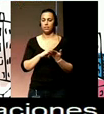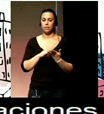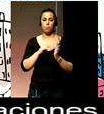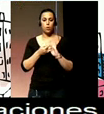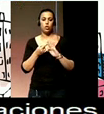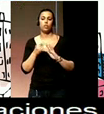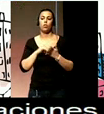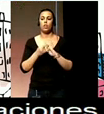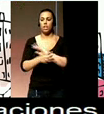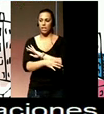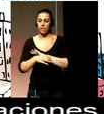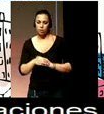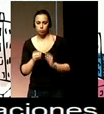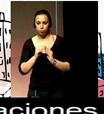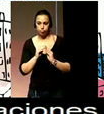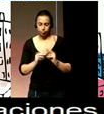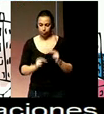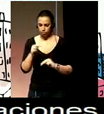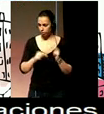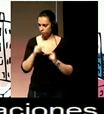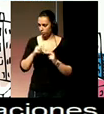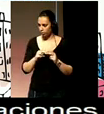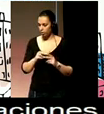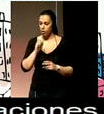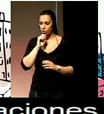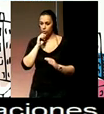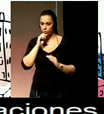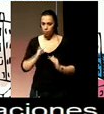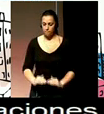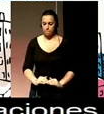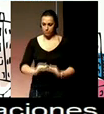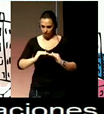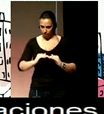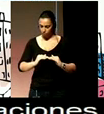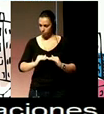so that the excavations could be protected and displayed.